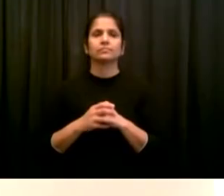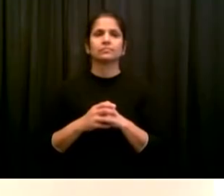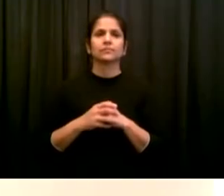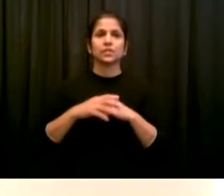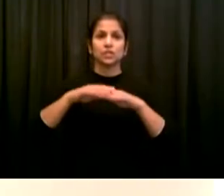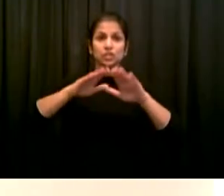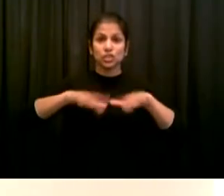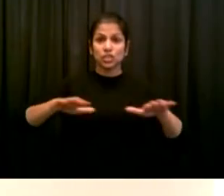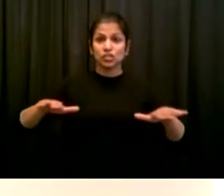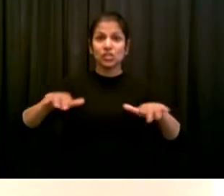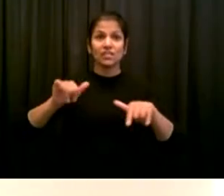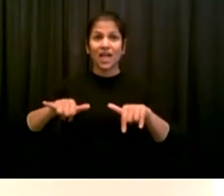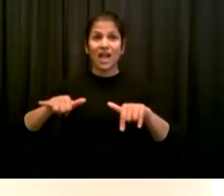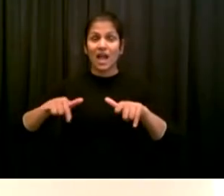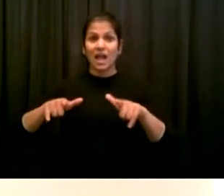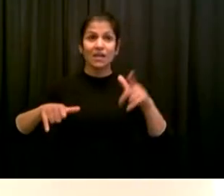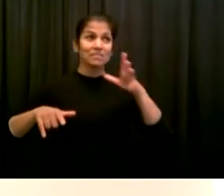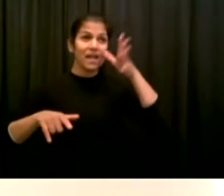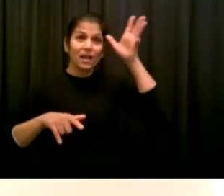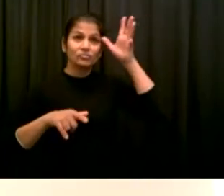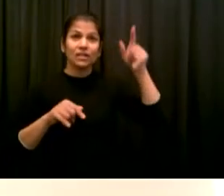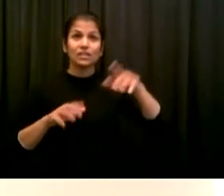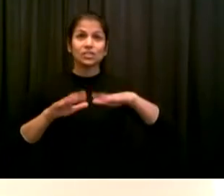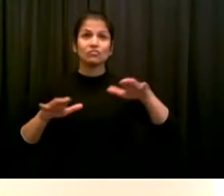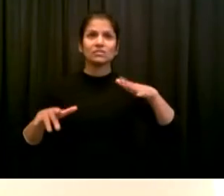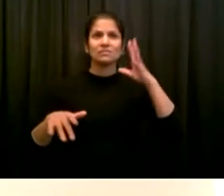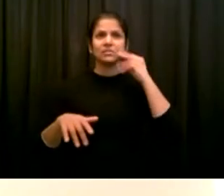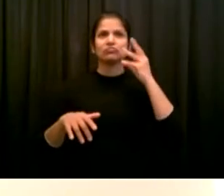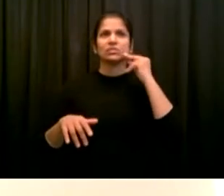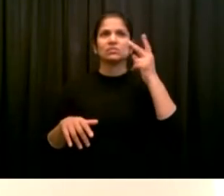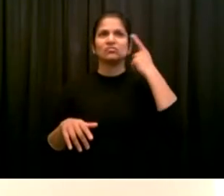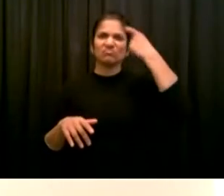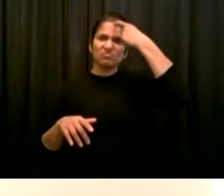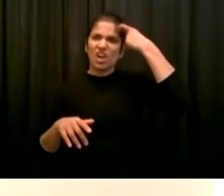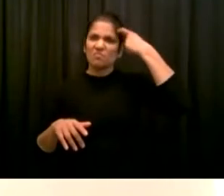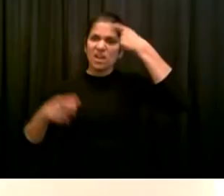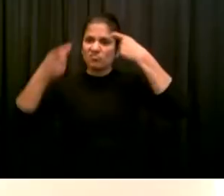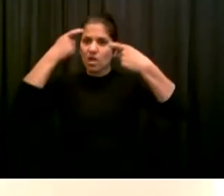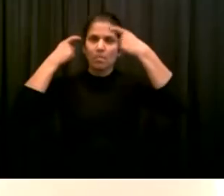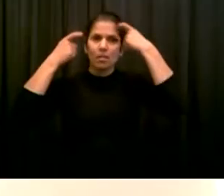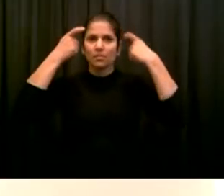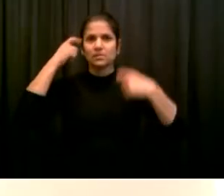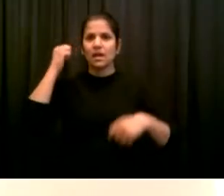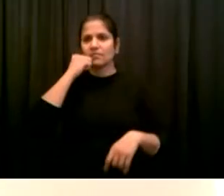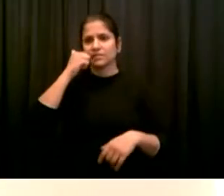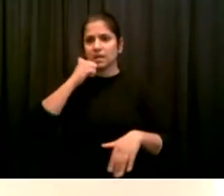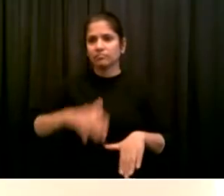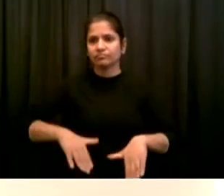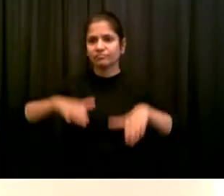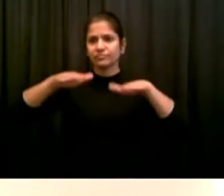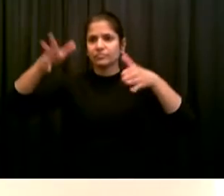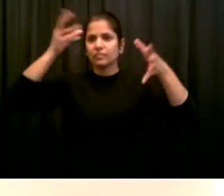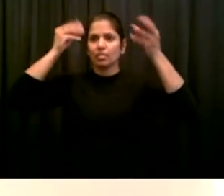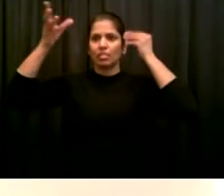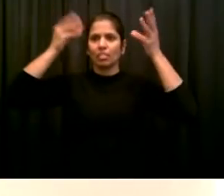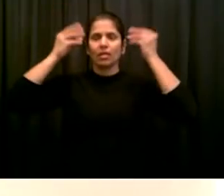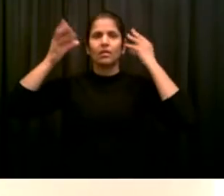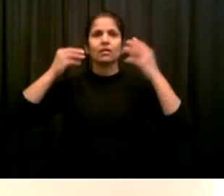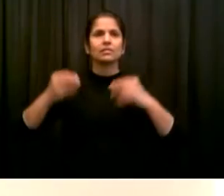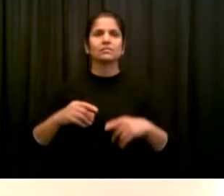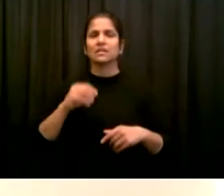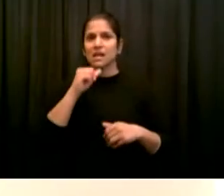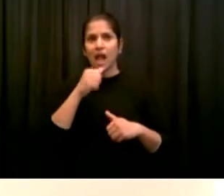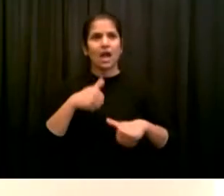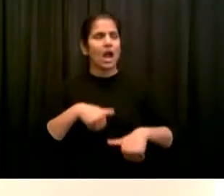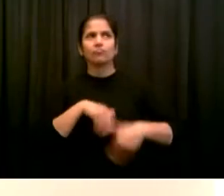trauma on an everyday basis that across our society goes unaddressed. And so what we're seeking to